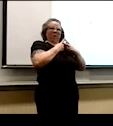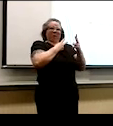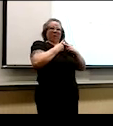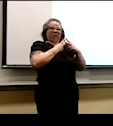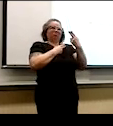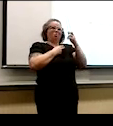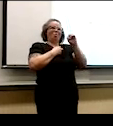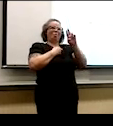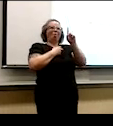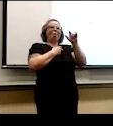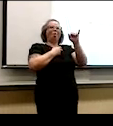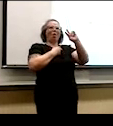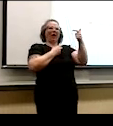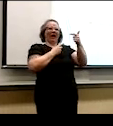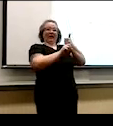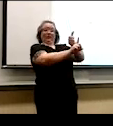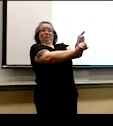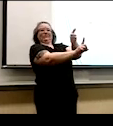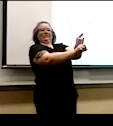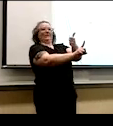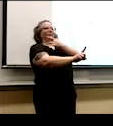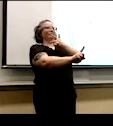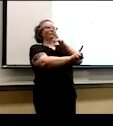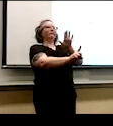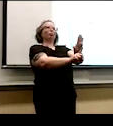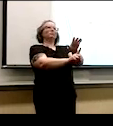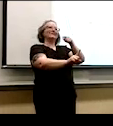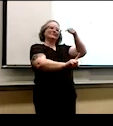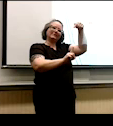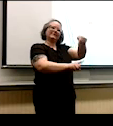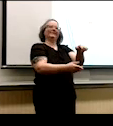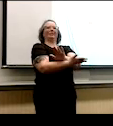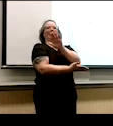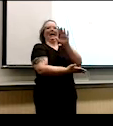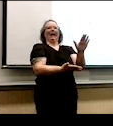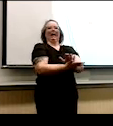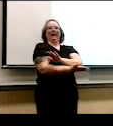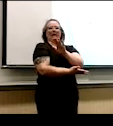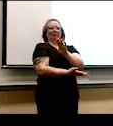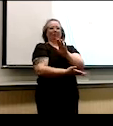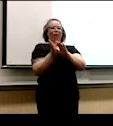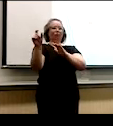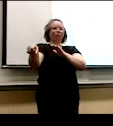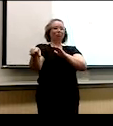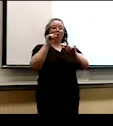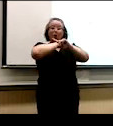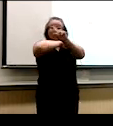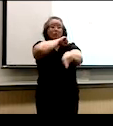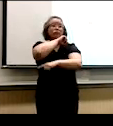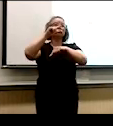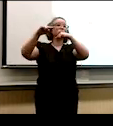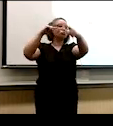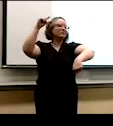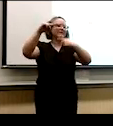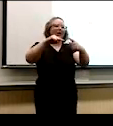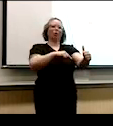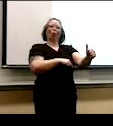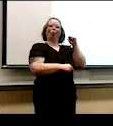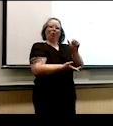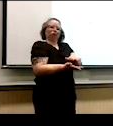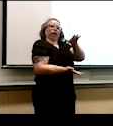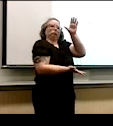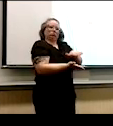was, when I met him, memantine was not on the market yet. And so he just got more and more supports. And then he